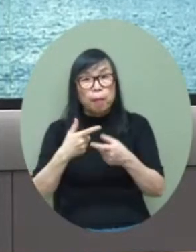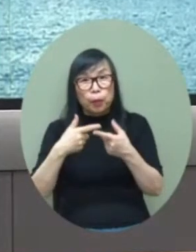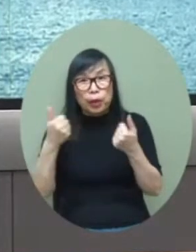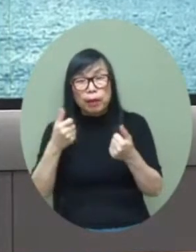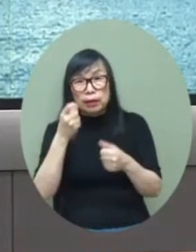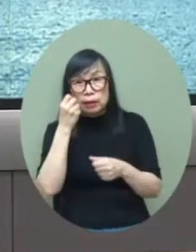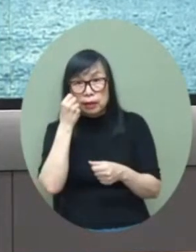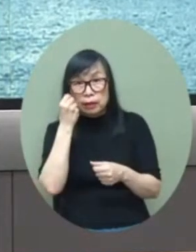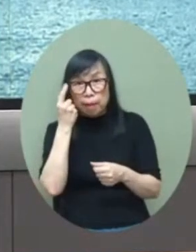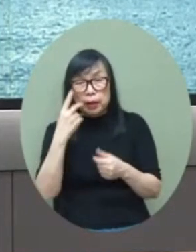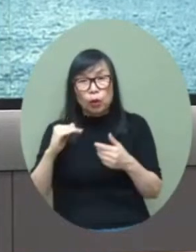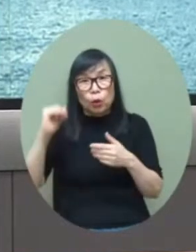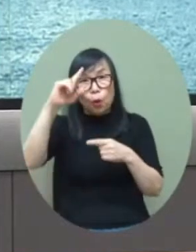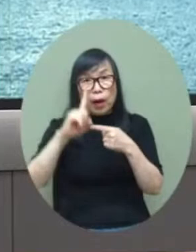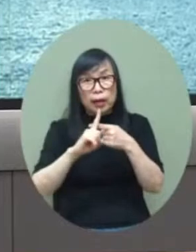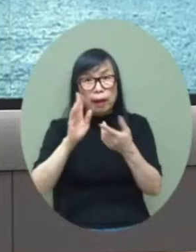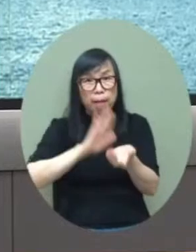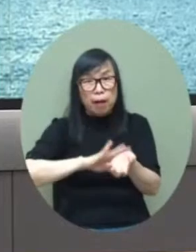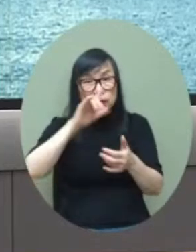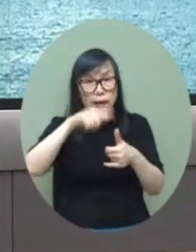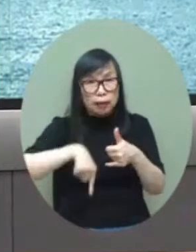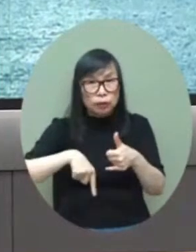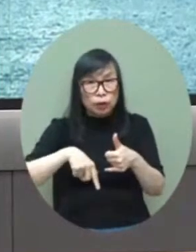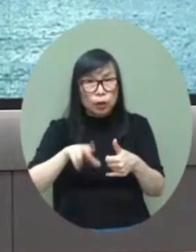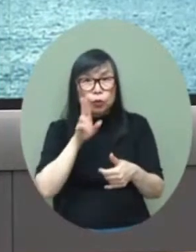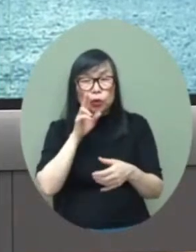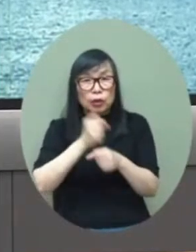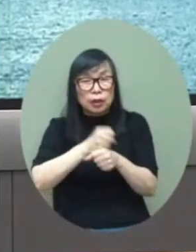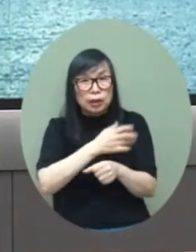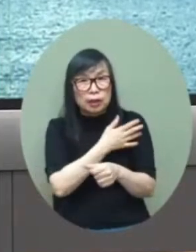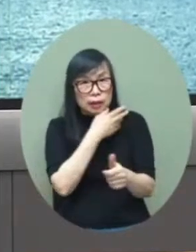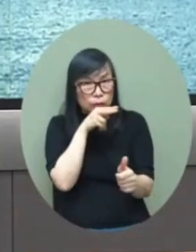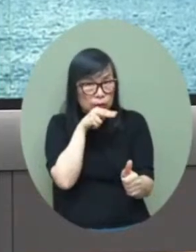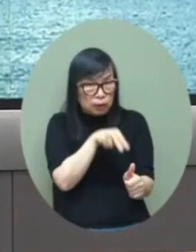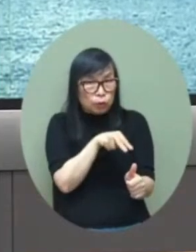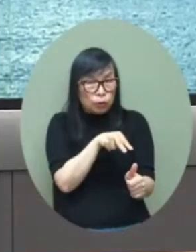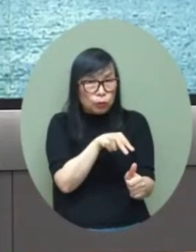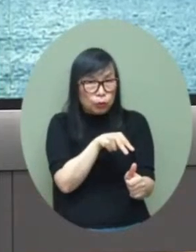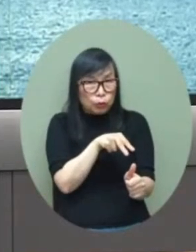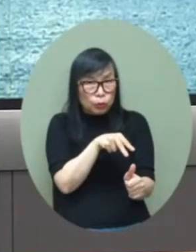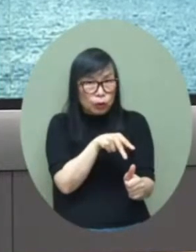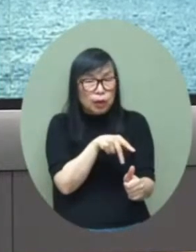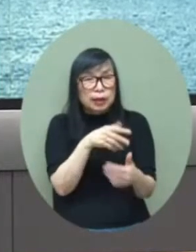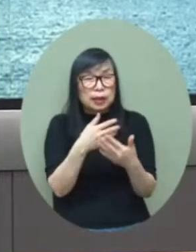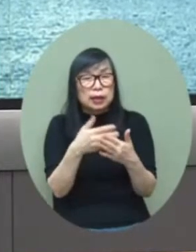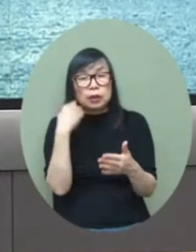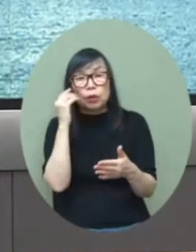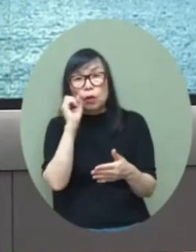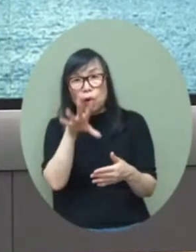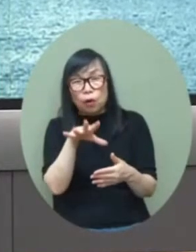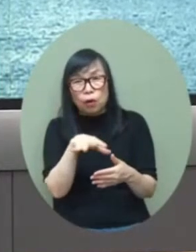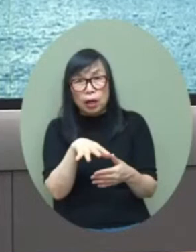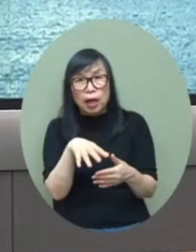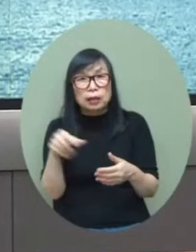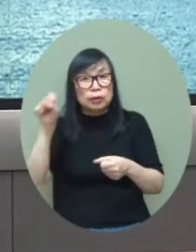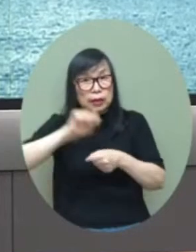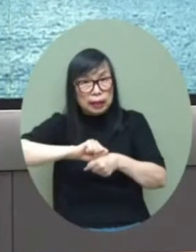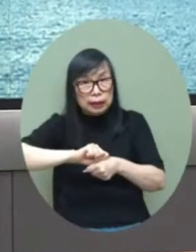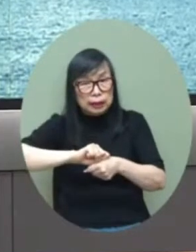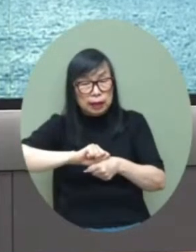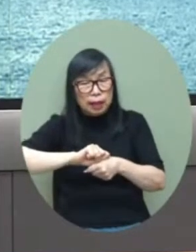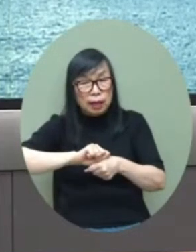that they can turn up for work. For the high-risk patients, if the staff members are looking after these high-risk